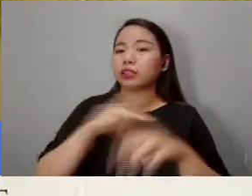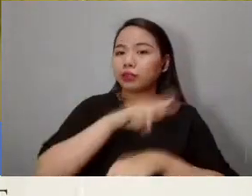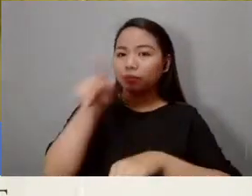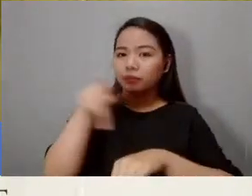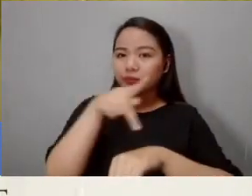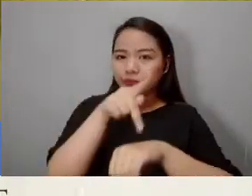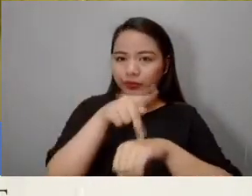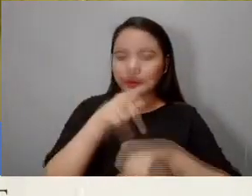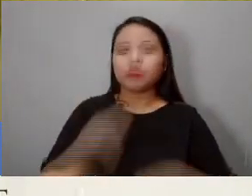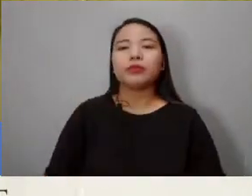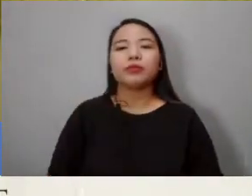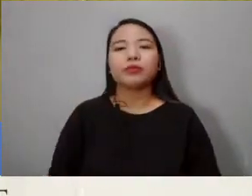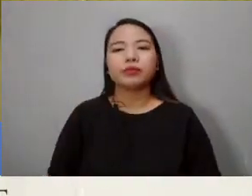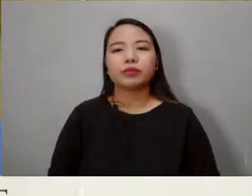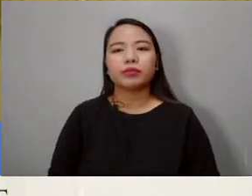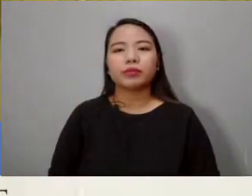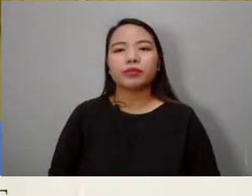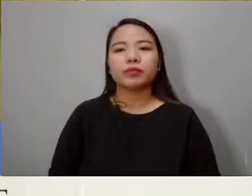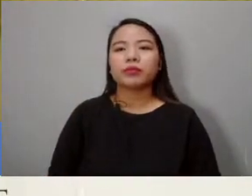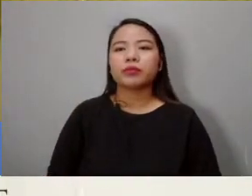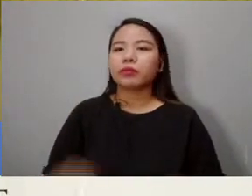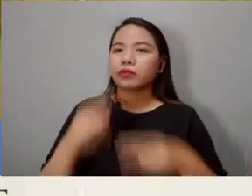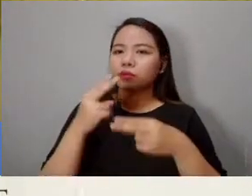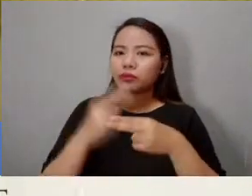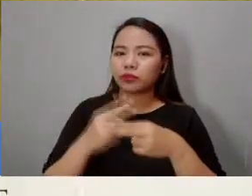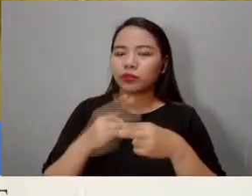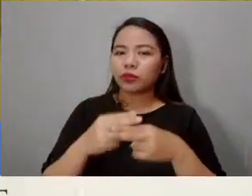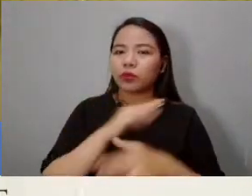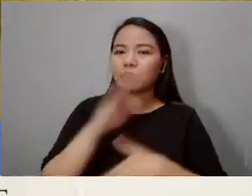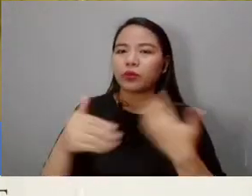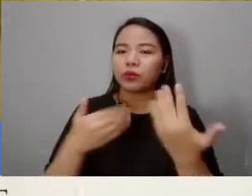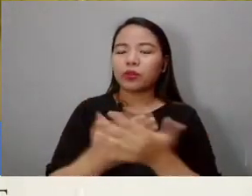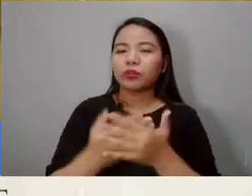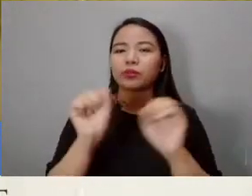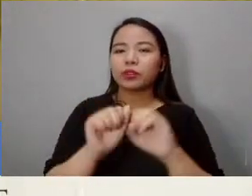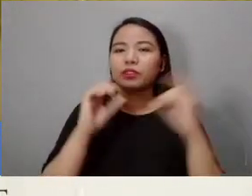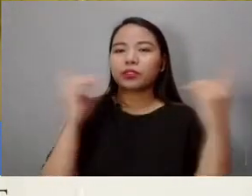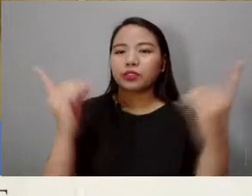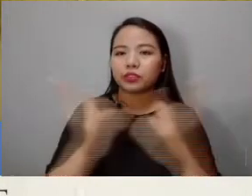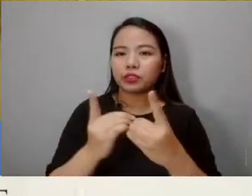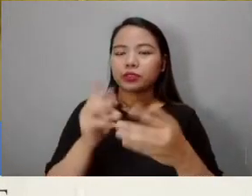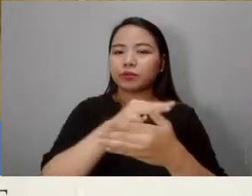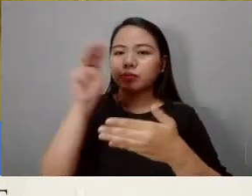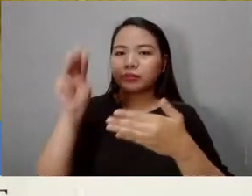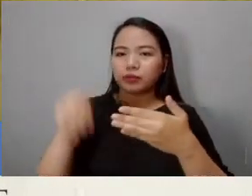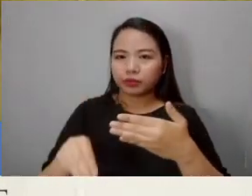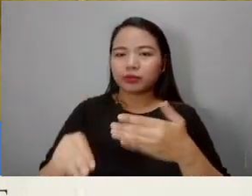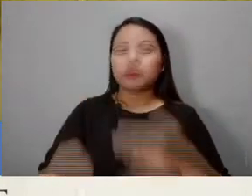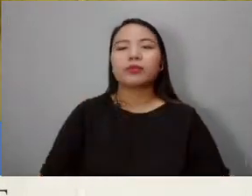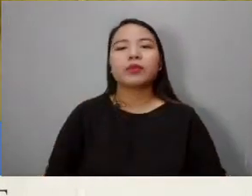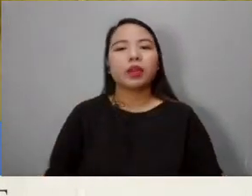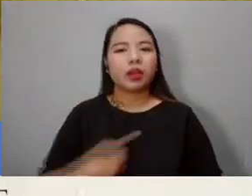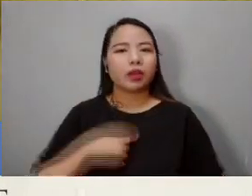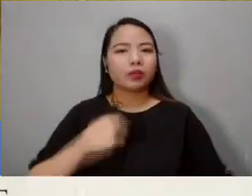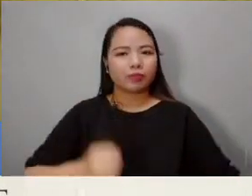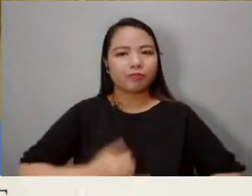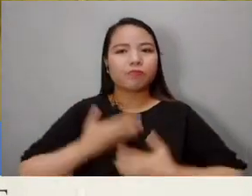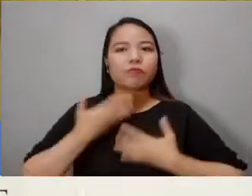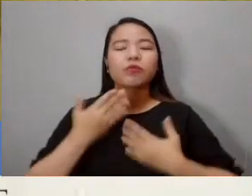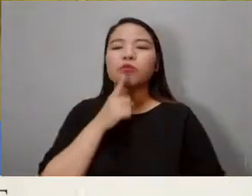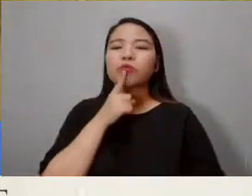In the name of the whole Archdiocese of Manila, I express my profound gratitude to